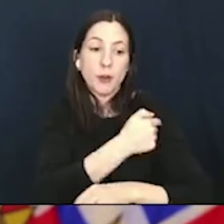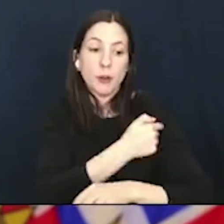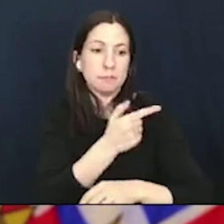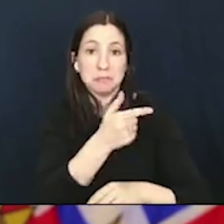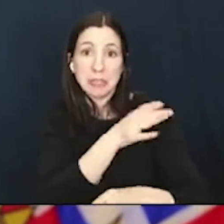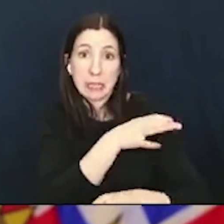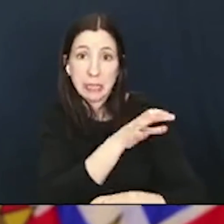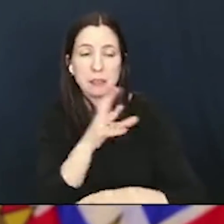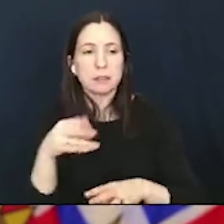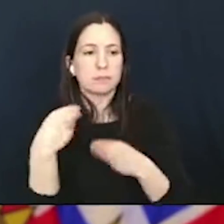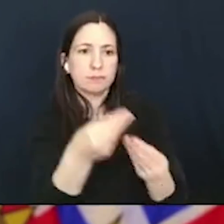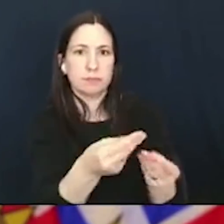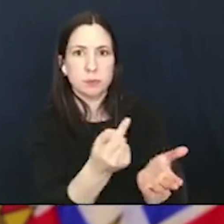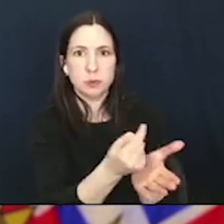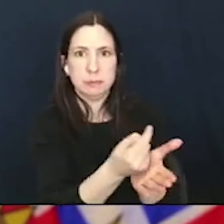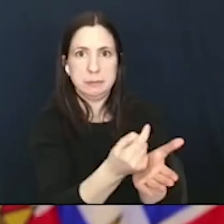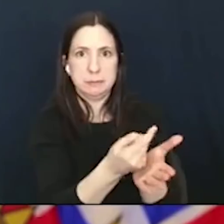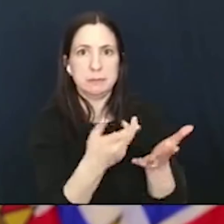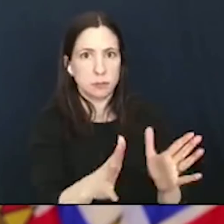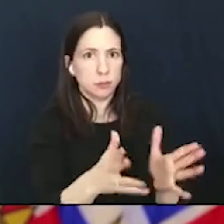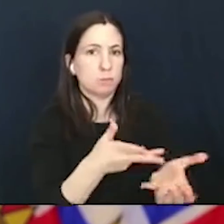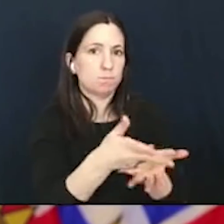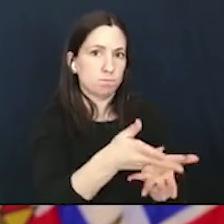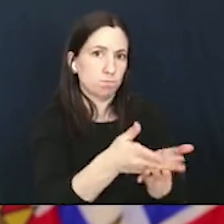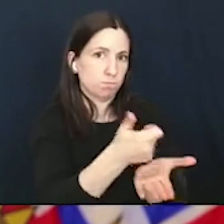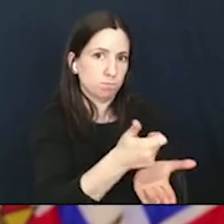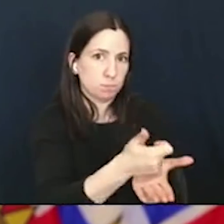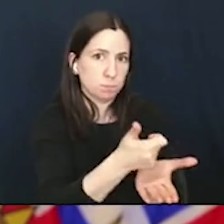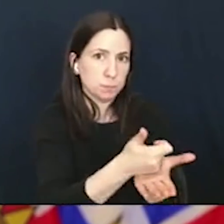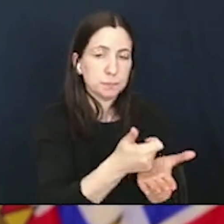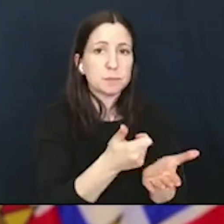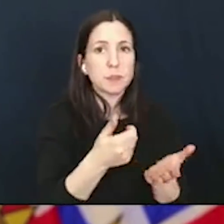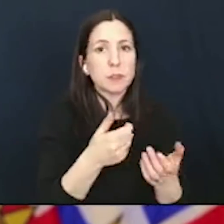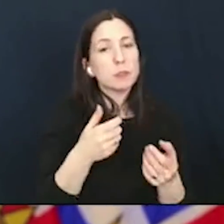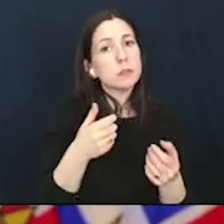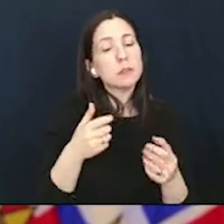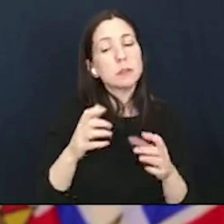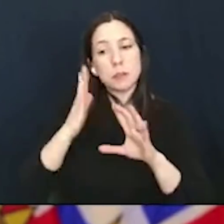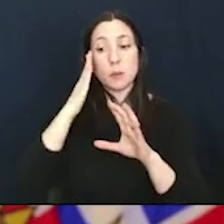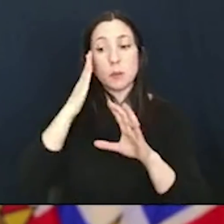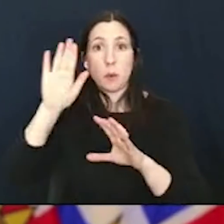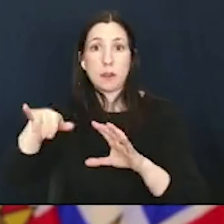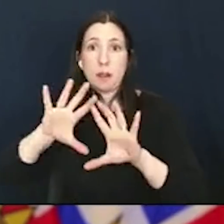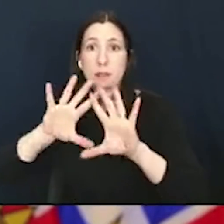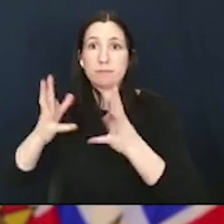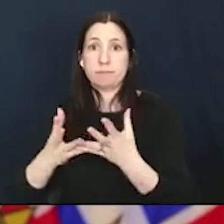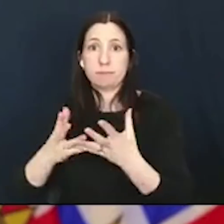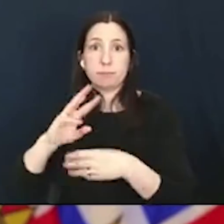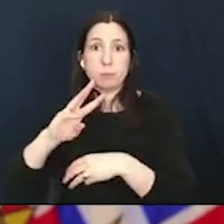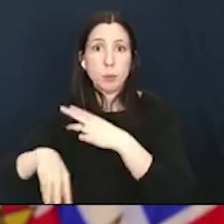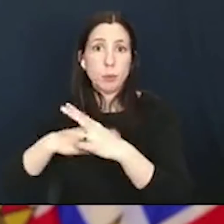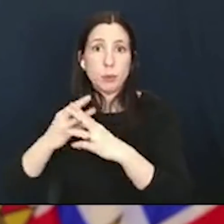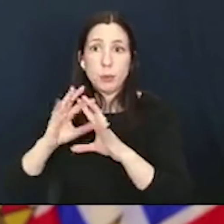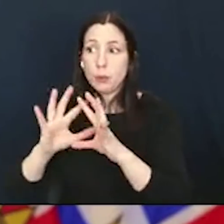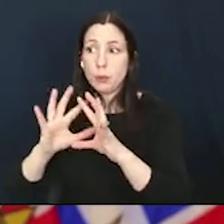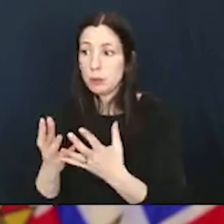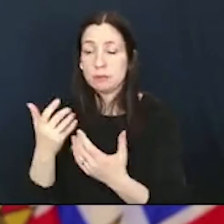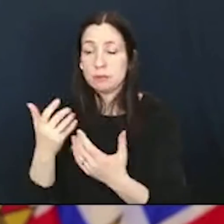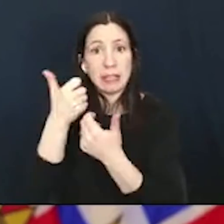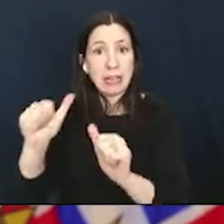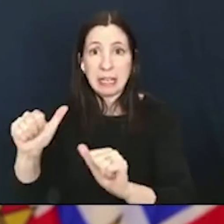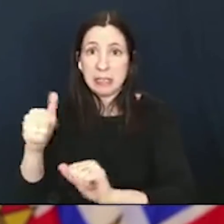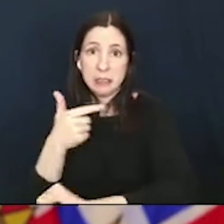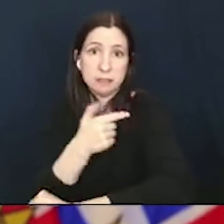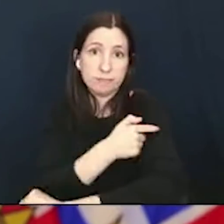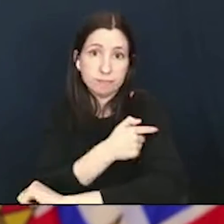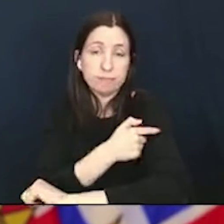was provided. That is something that we have seen across the world with COVID vaccines and with all vaccines, and we